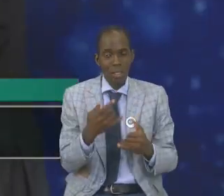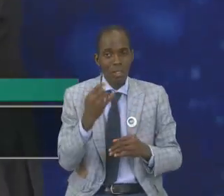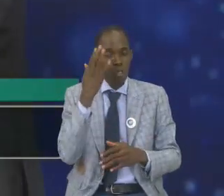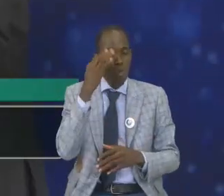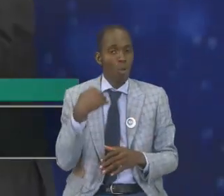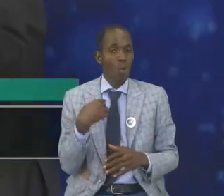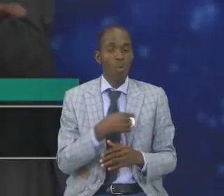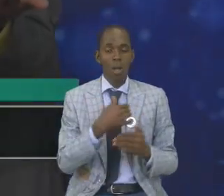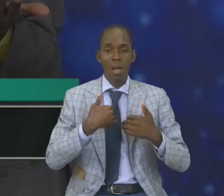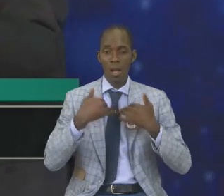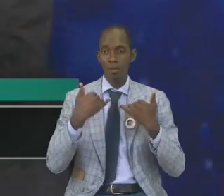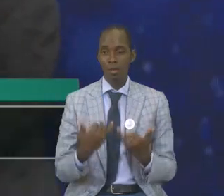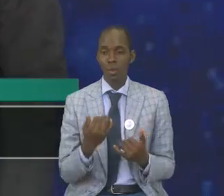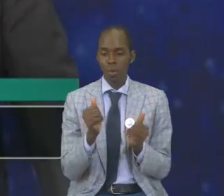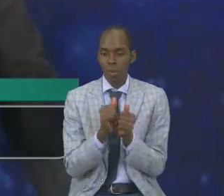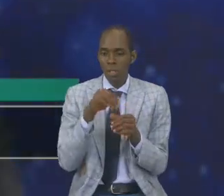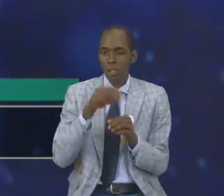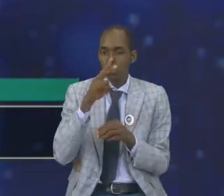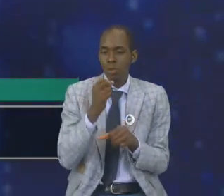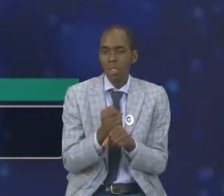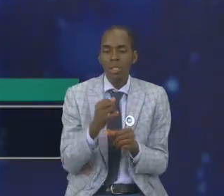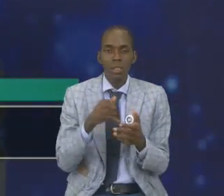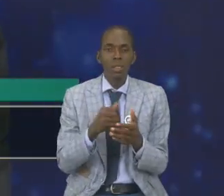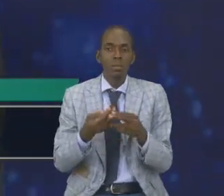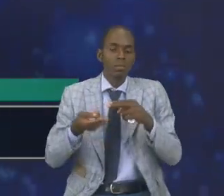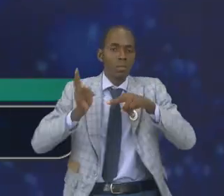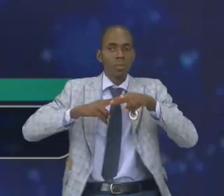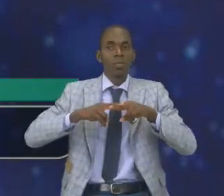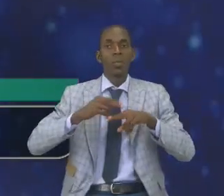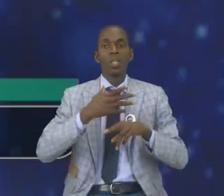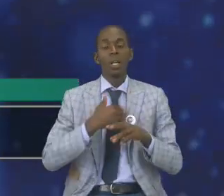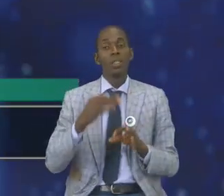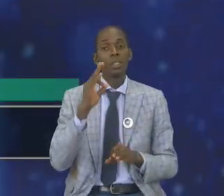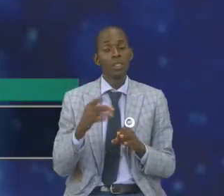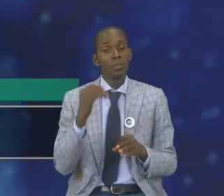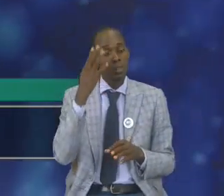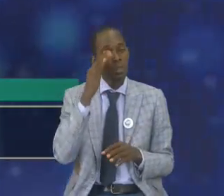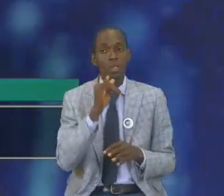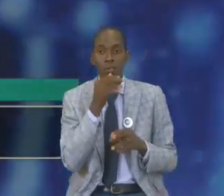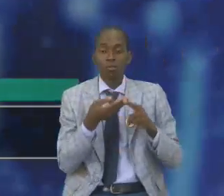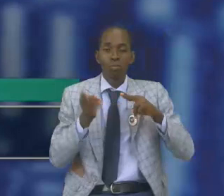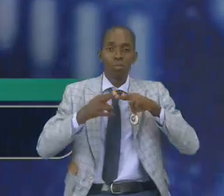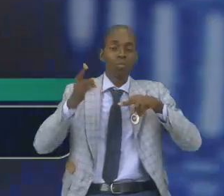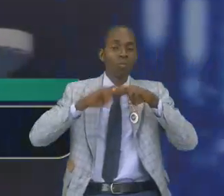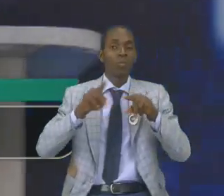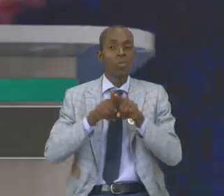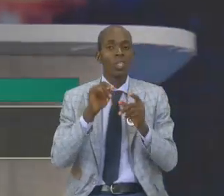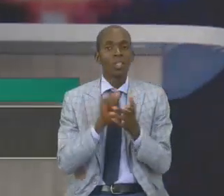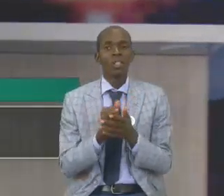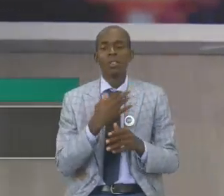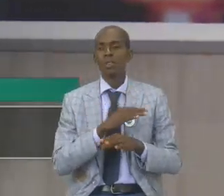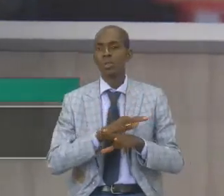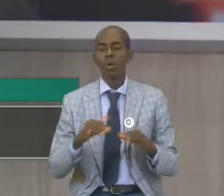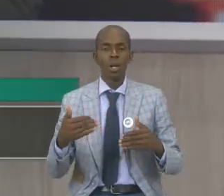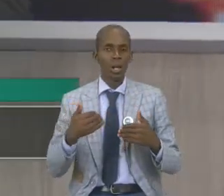within 2 years, doubled. And if the knowledge is doubling like that, and you don't have real education,